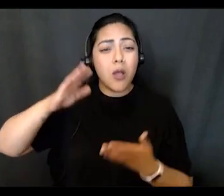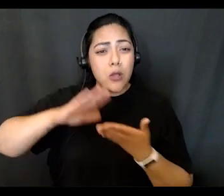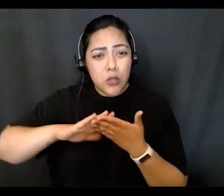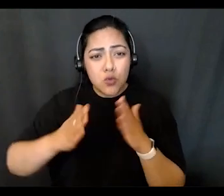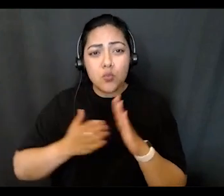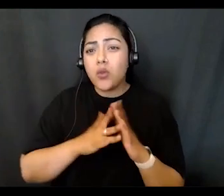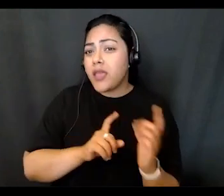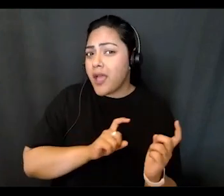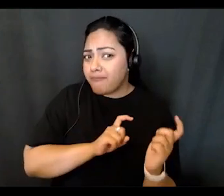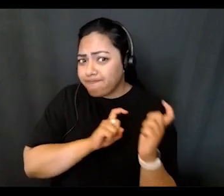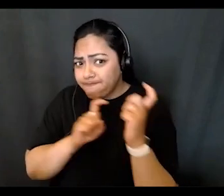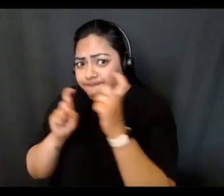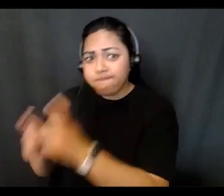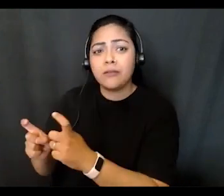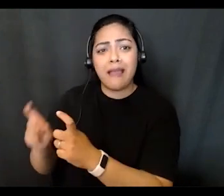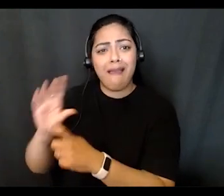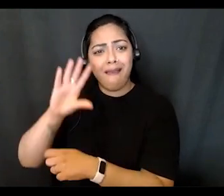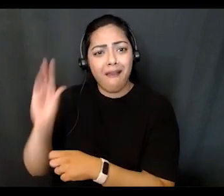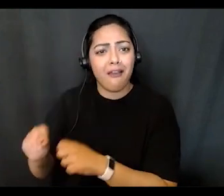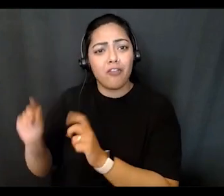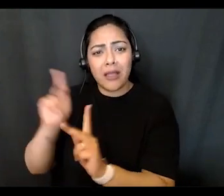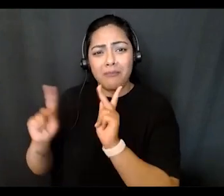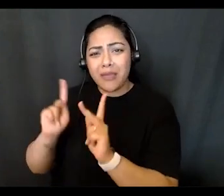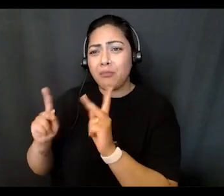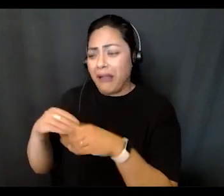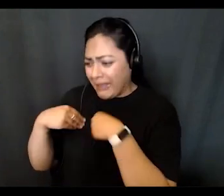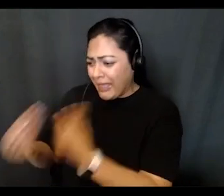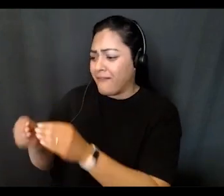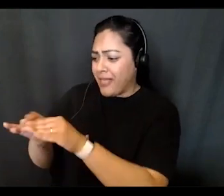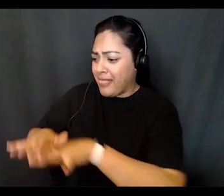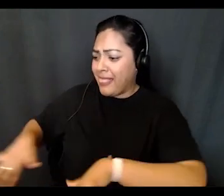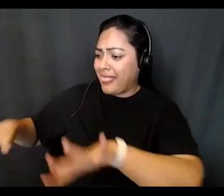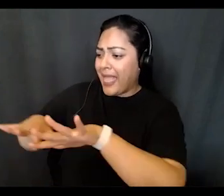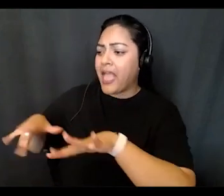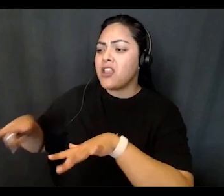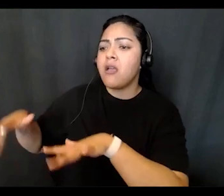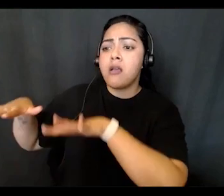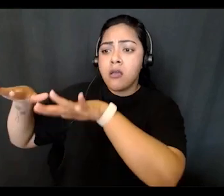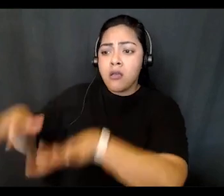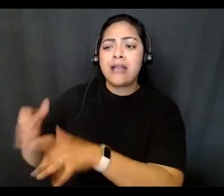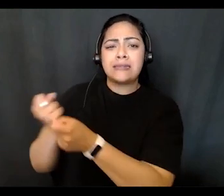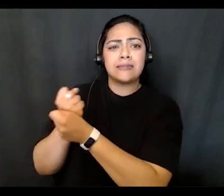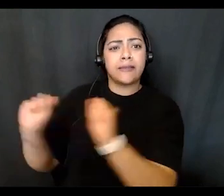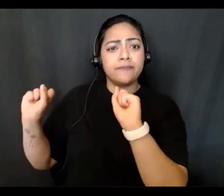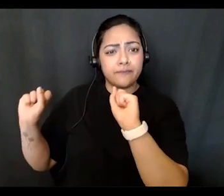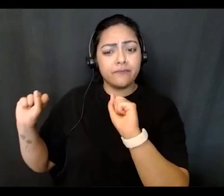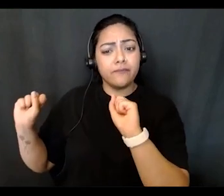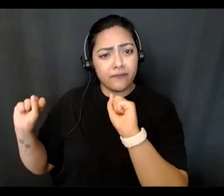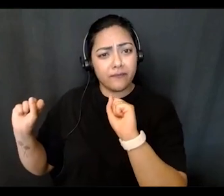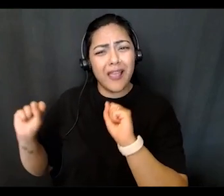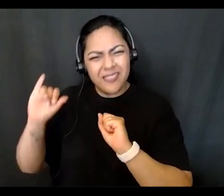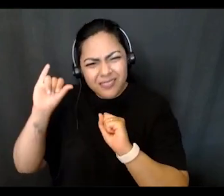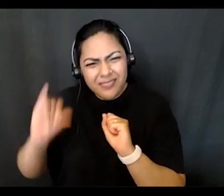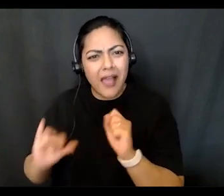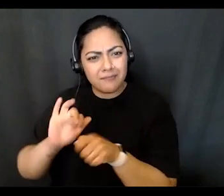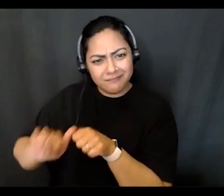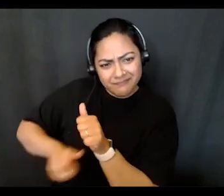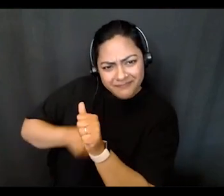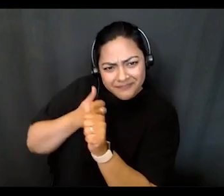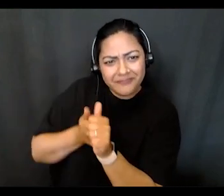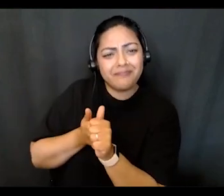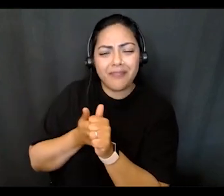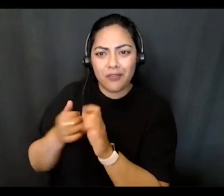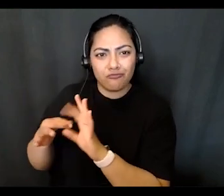be safe. And it also was part of a larger um, relationship